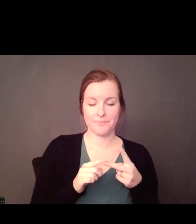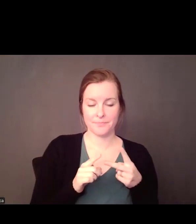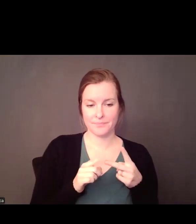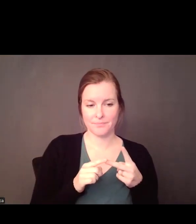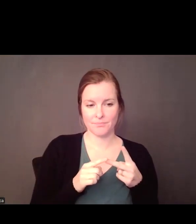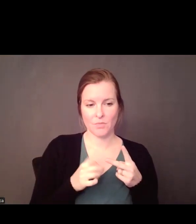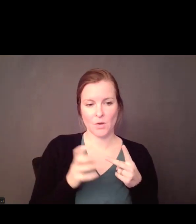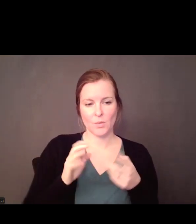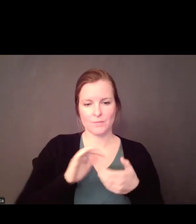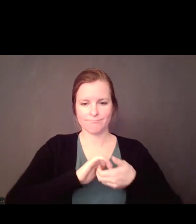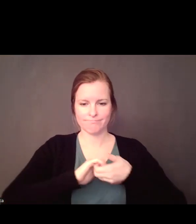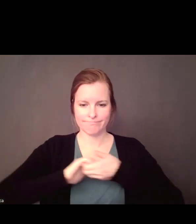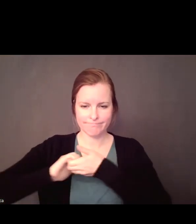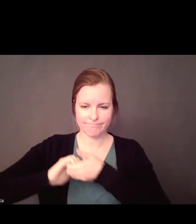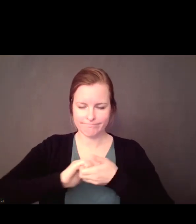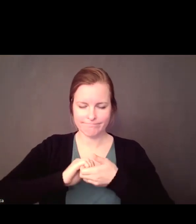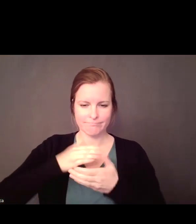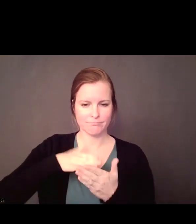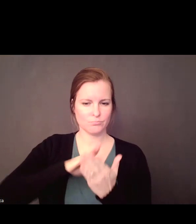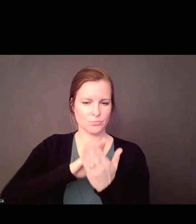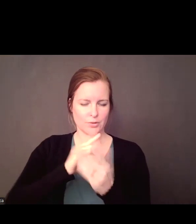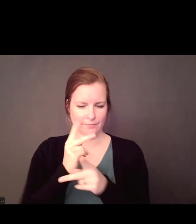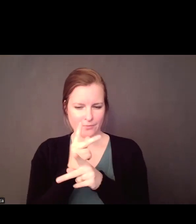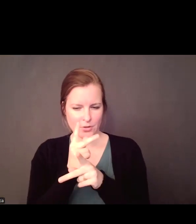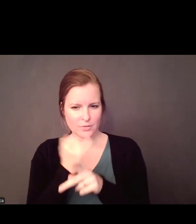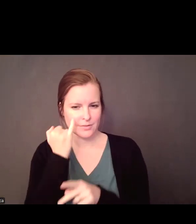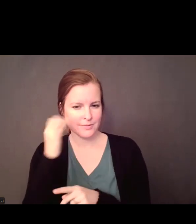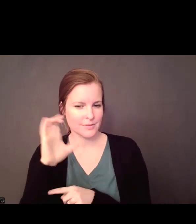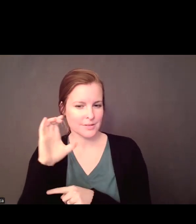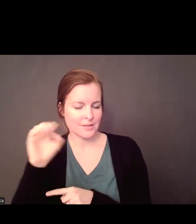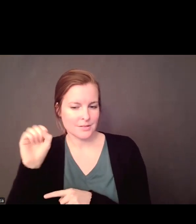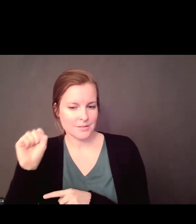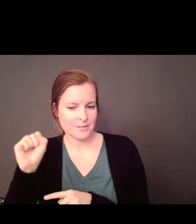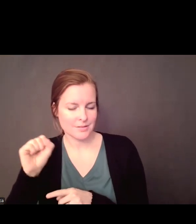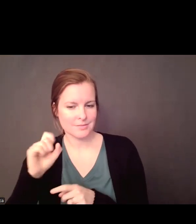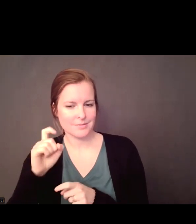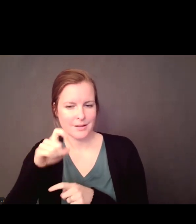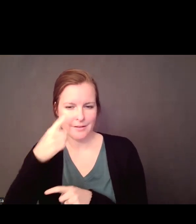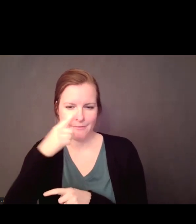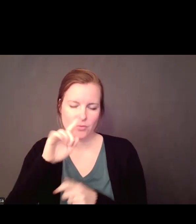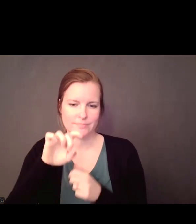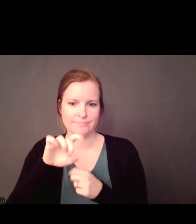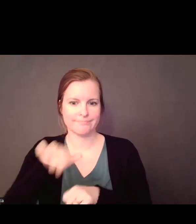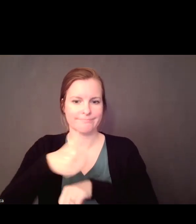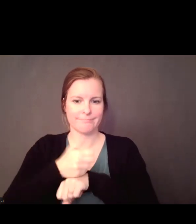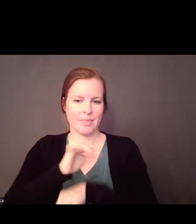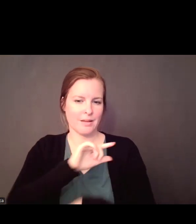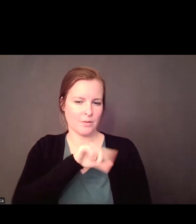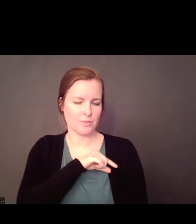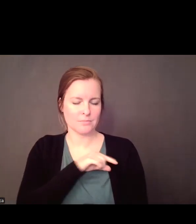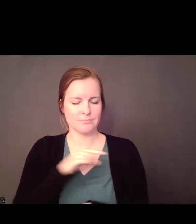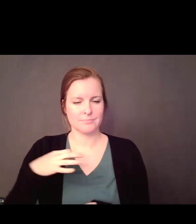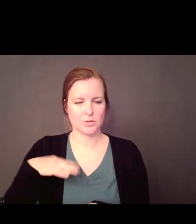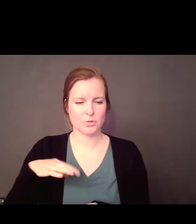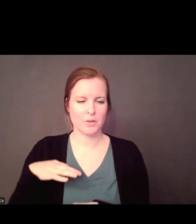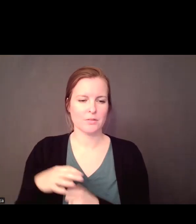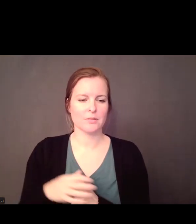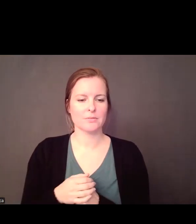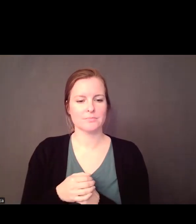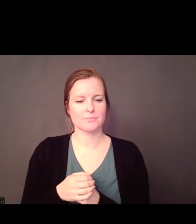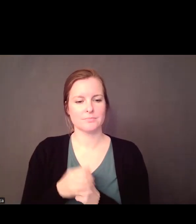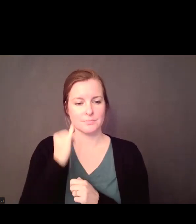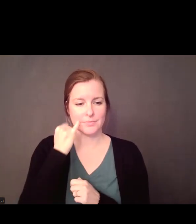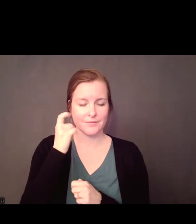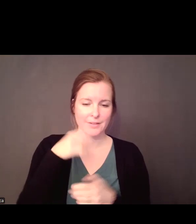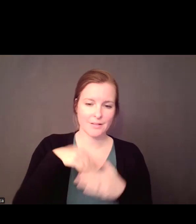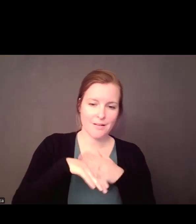approach to determine if CSS is needed to establish eligibility, whether it's needed to access rehab